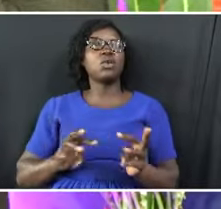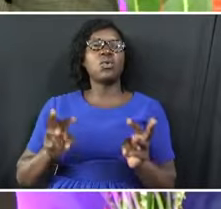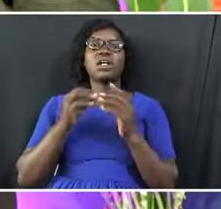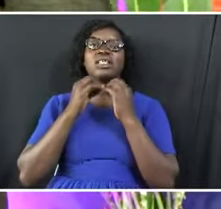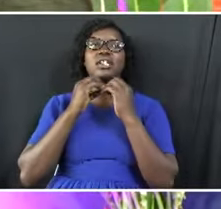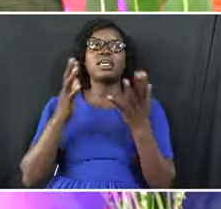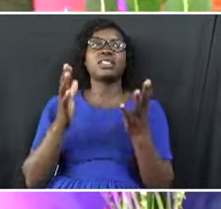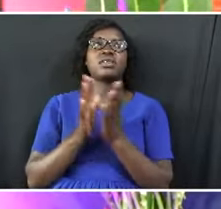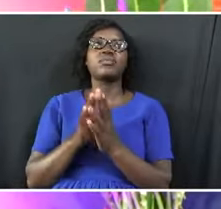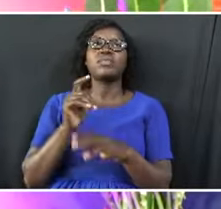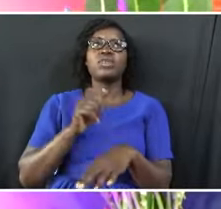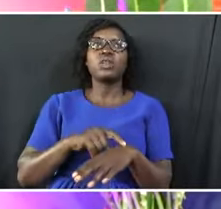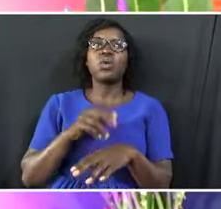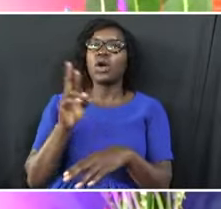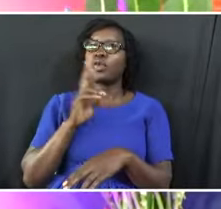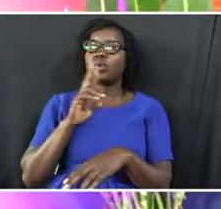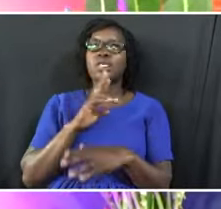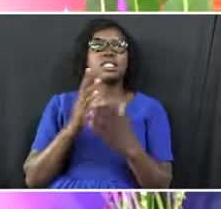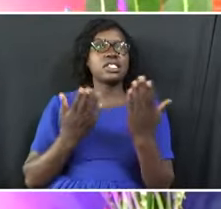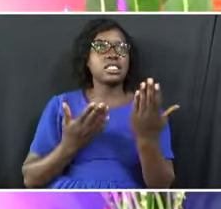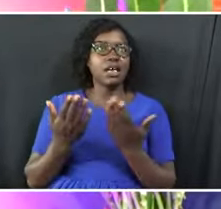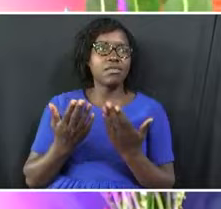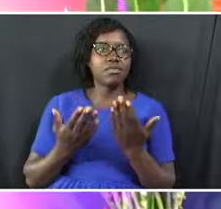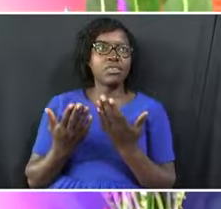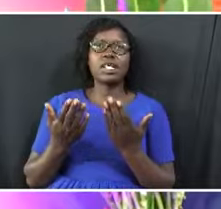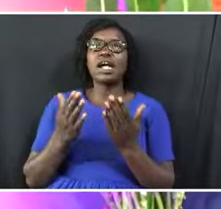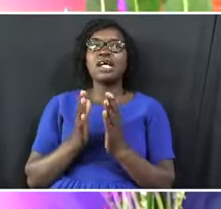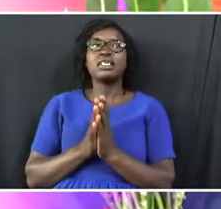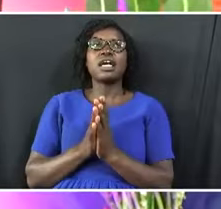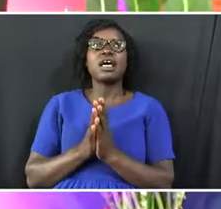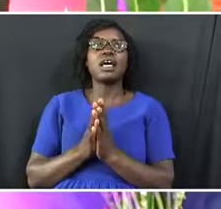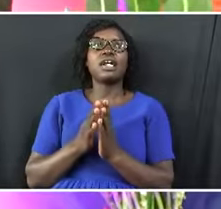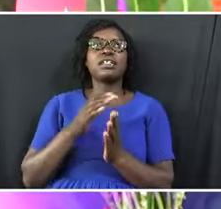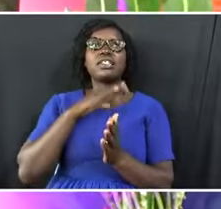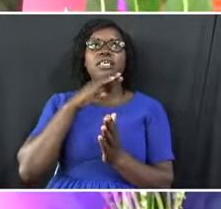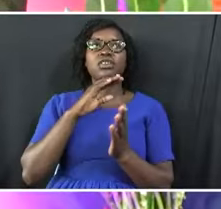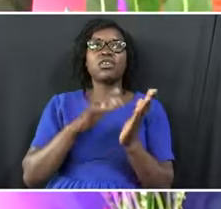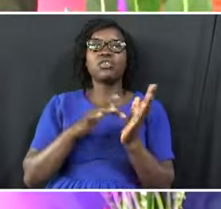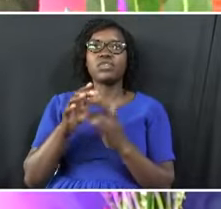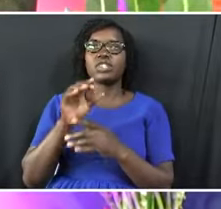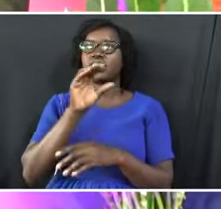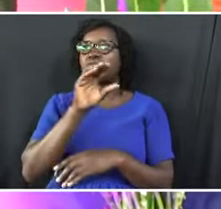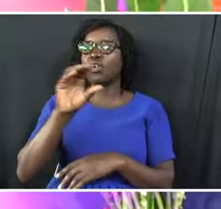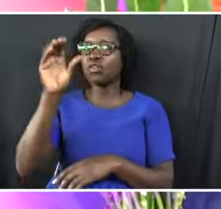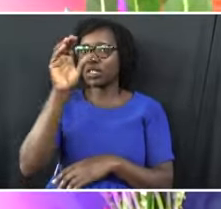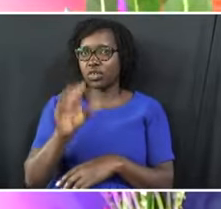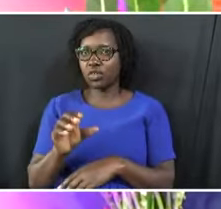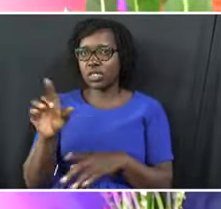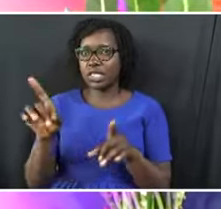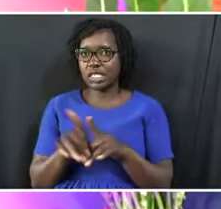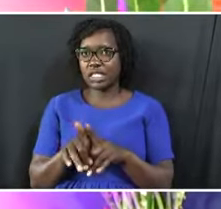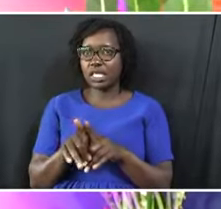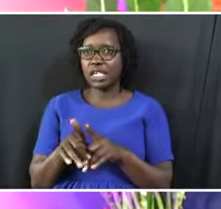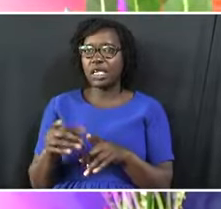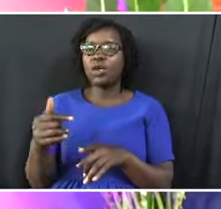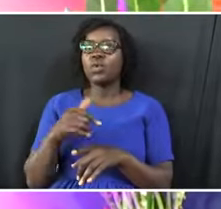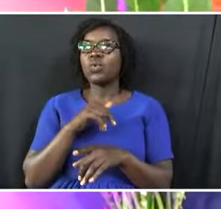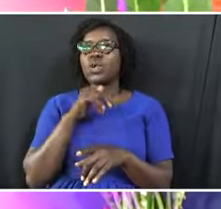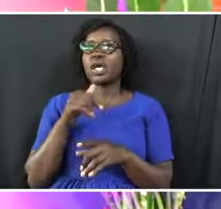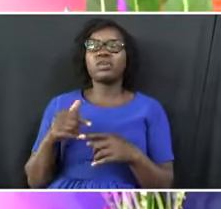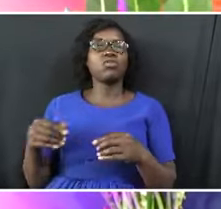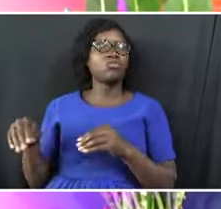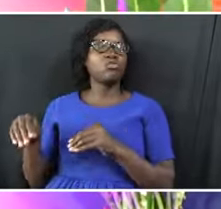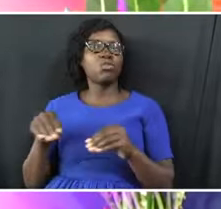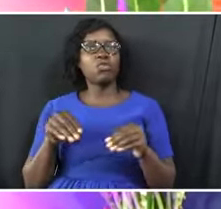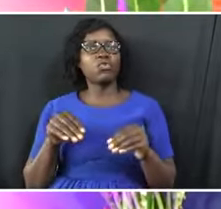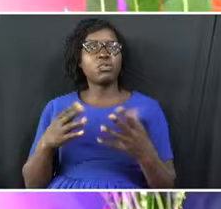when we risked to serve the death of Christ Jesus on the cross, still we are not moved by